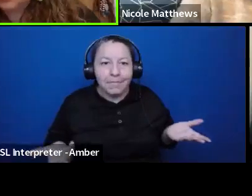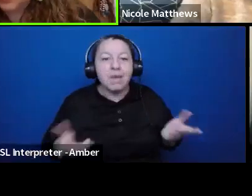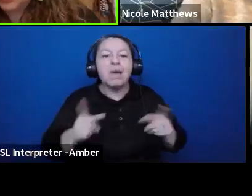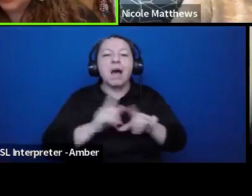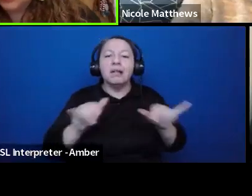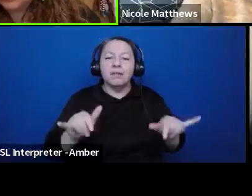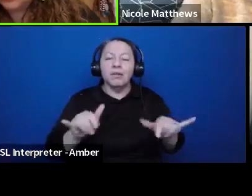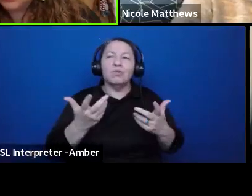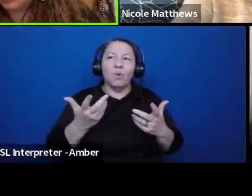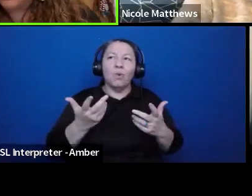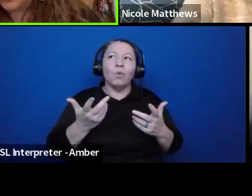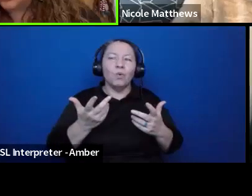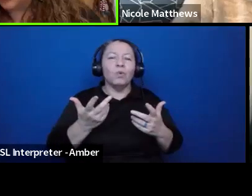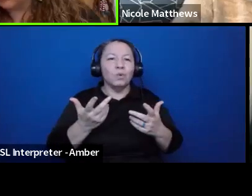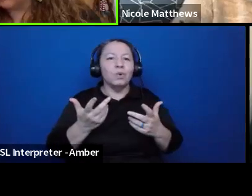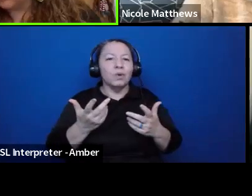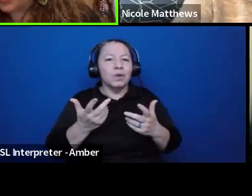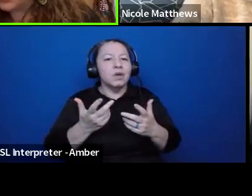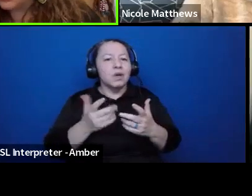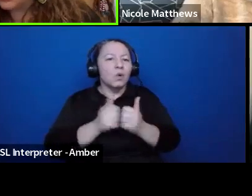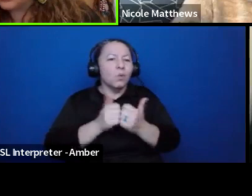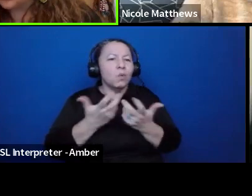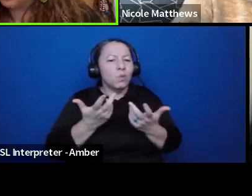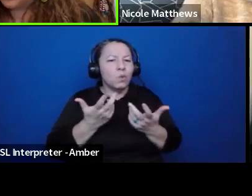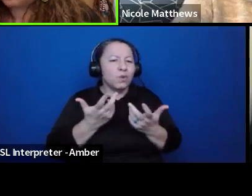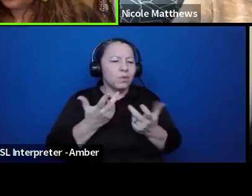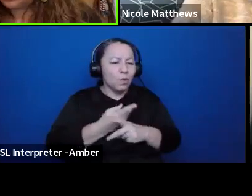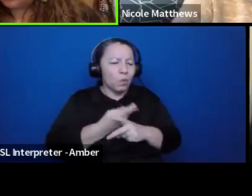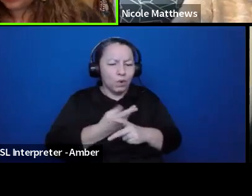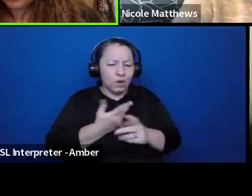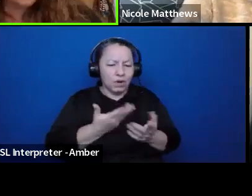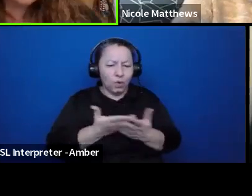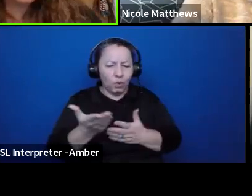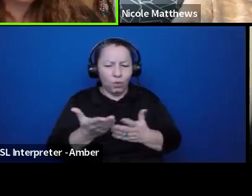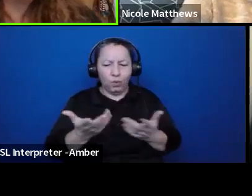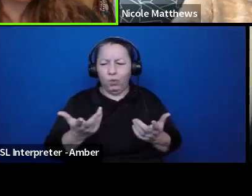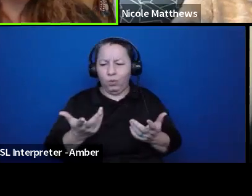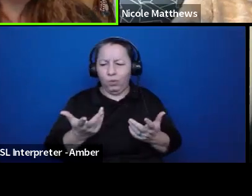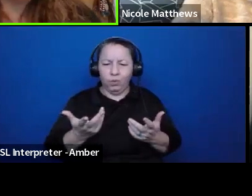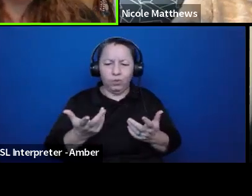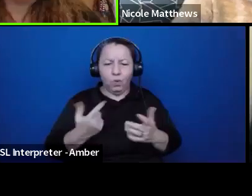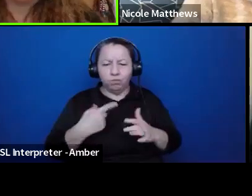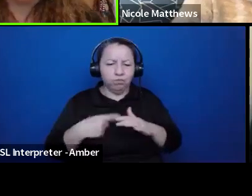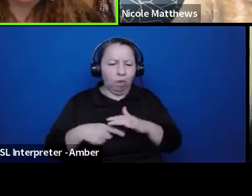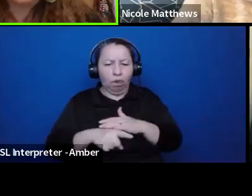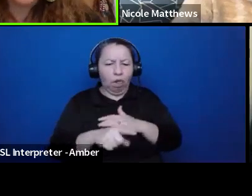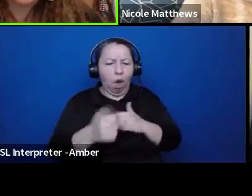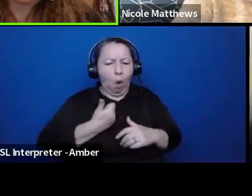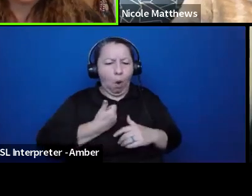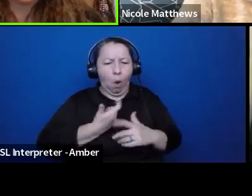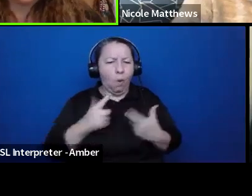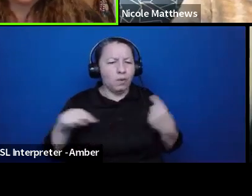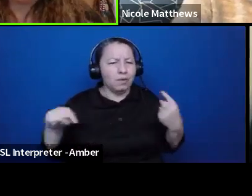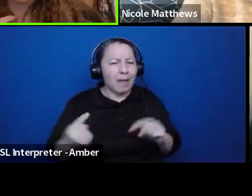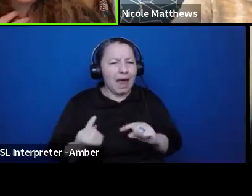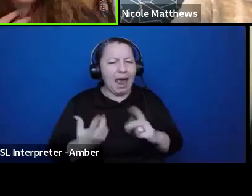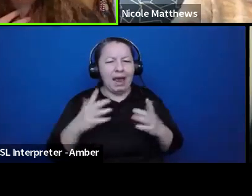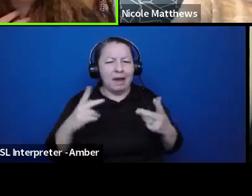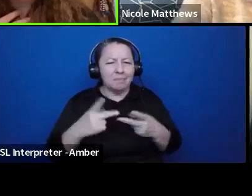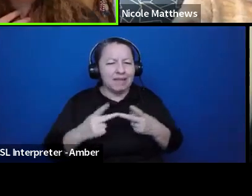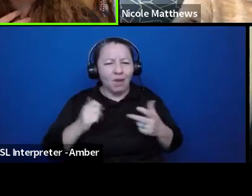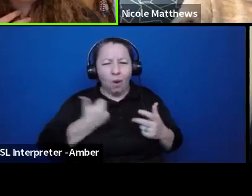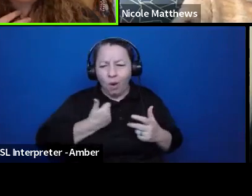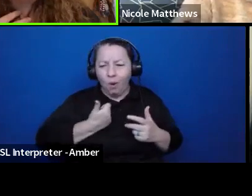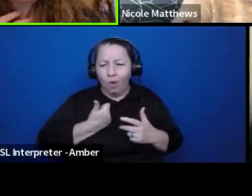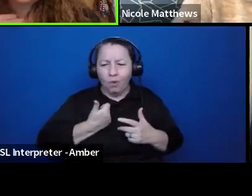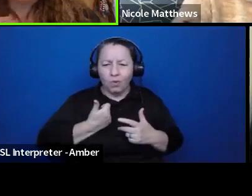with sort of navigating our own woundedness or whatever, like we also have to navigate the places where our privilege is, right? Like I have